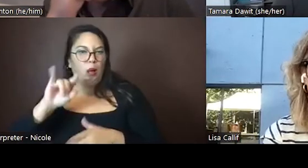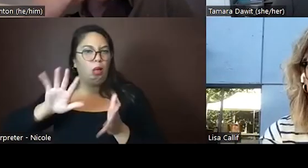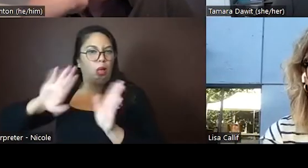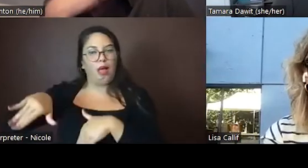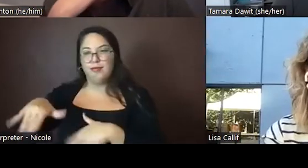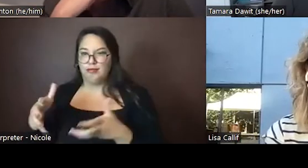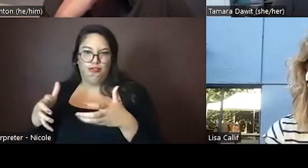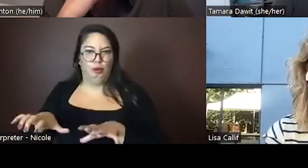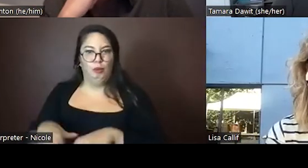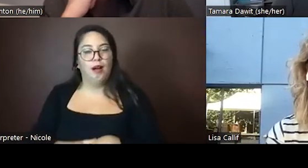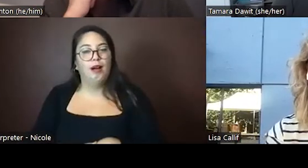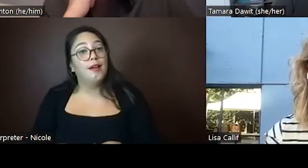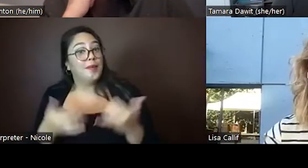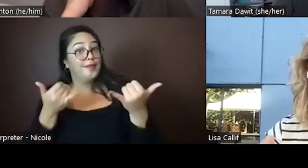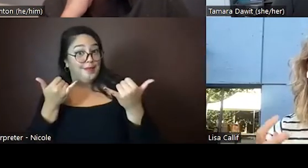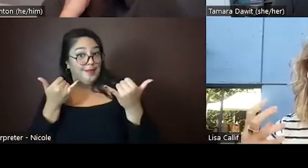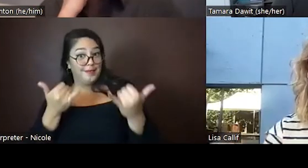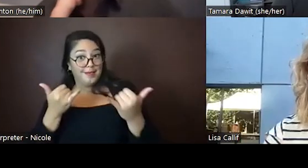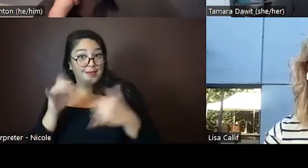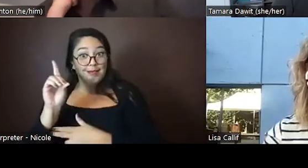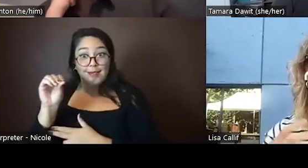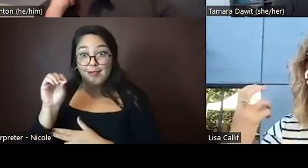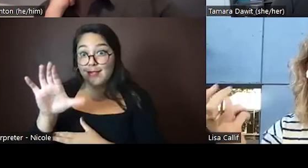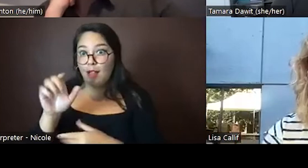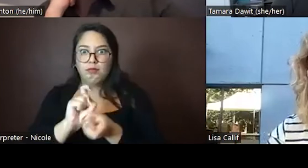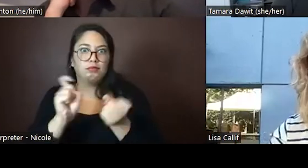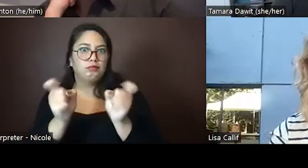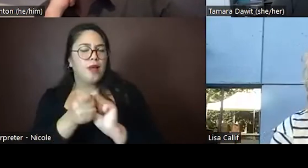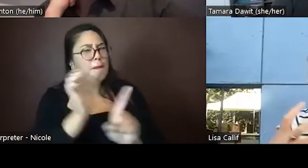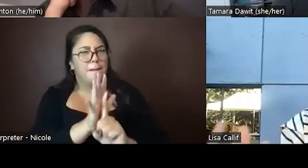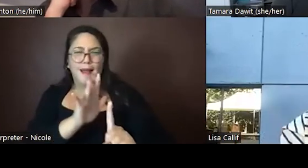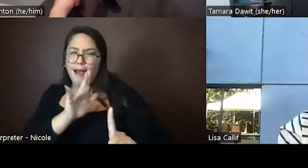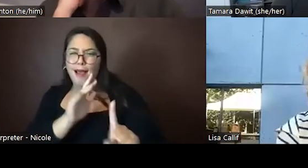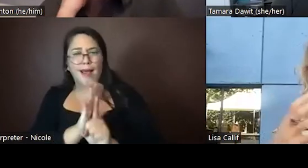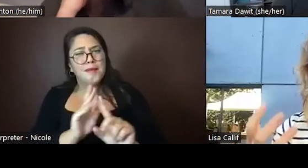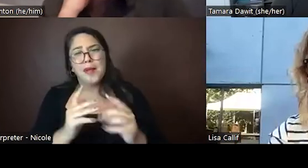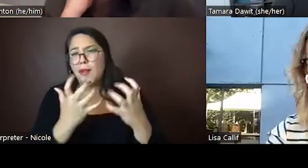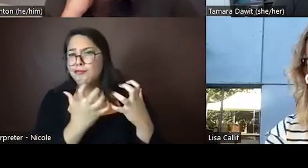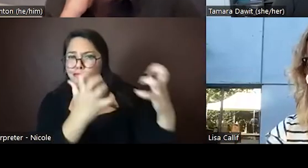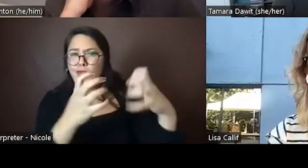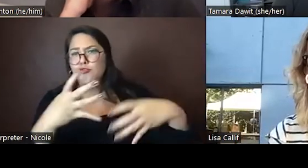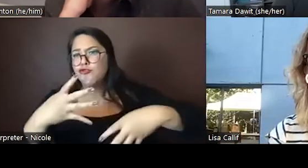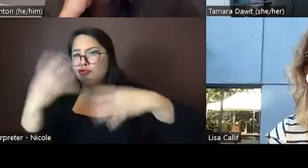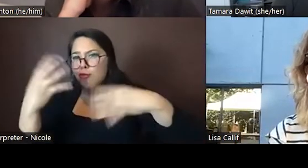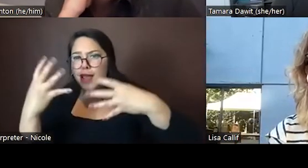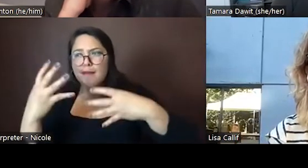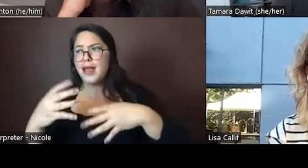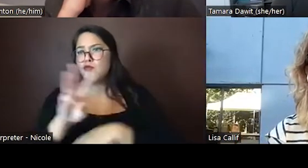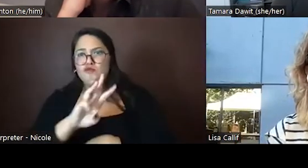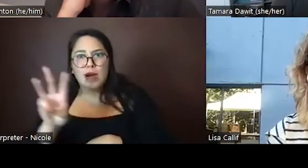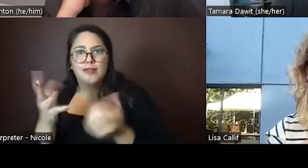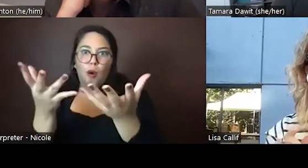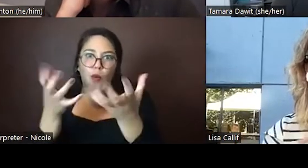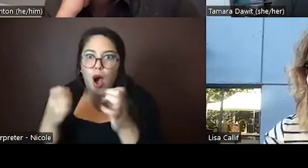and nonfiction content is so popular, so desired by streaming platforms and everybody else. And